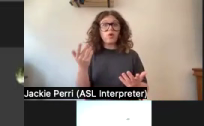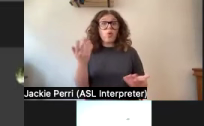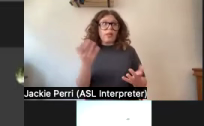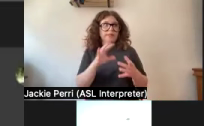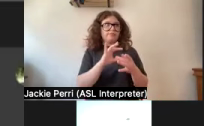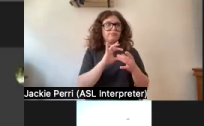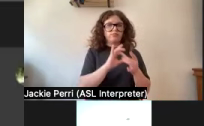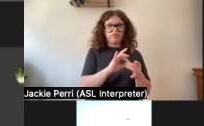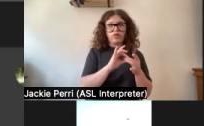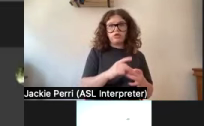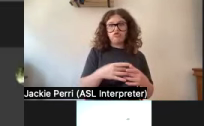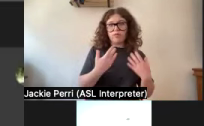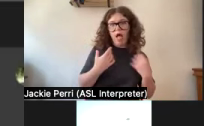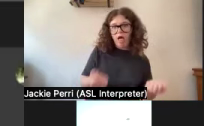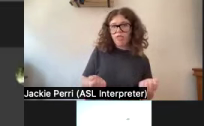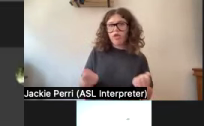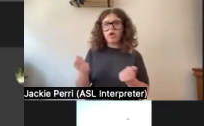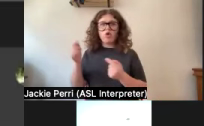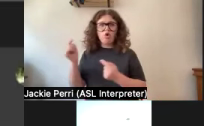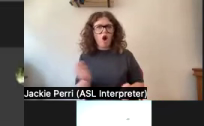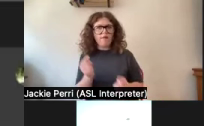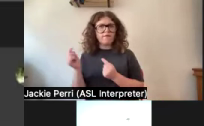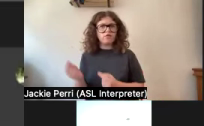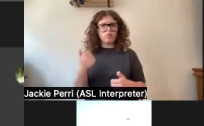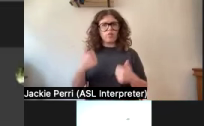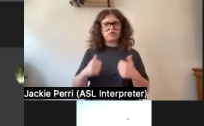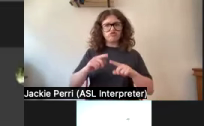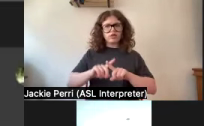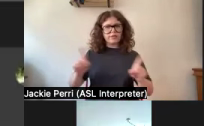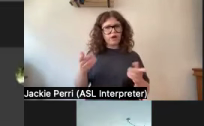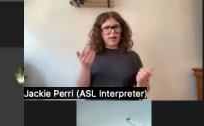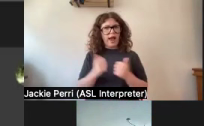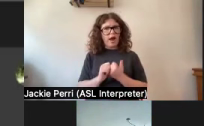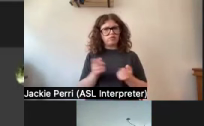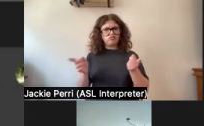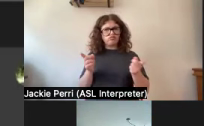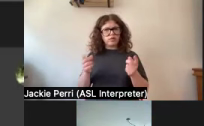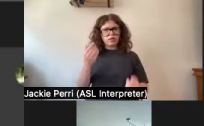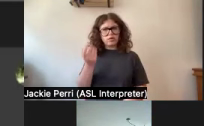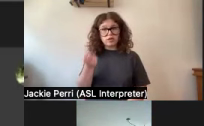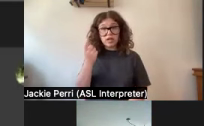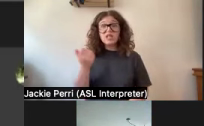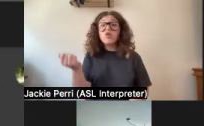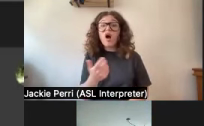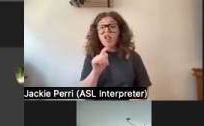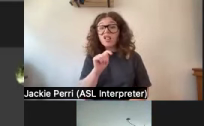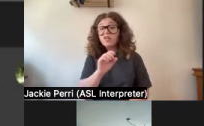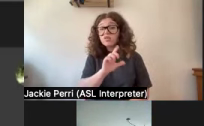that's harmful. So all of these tools are intended to be